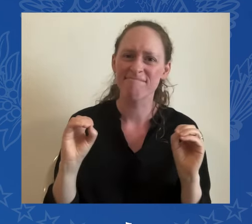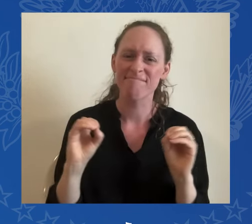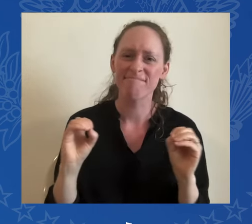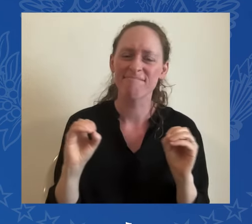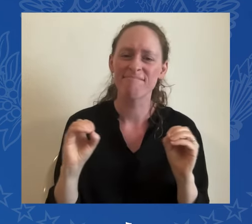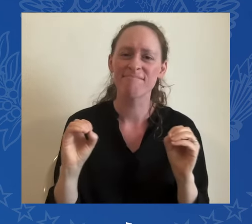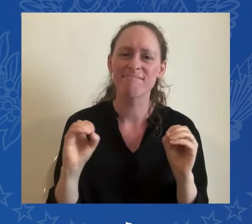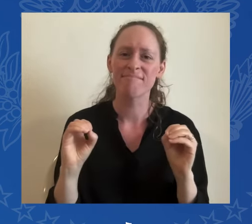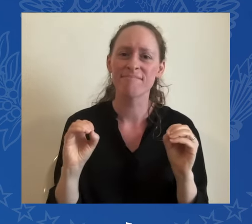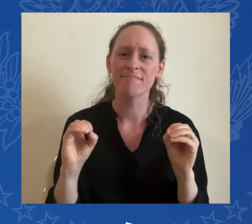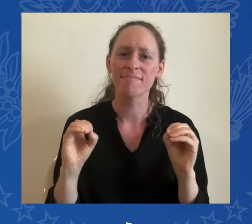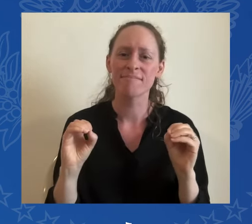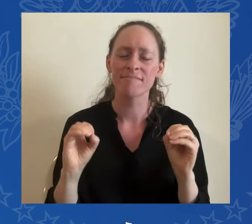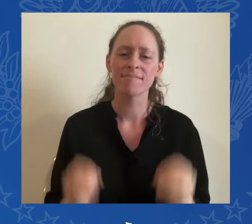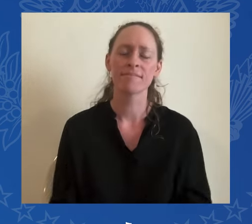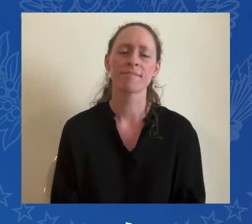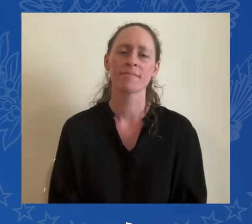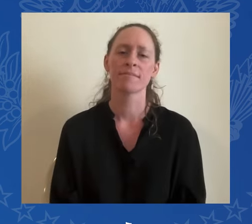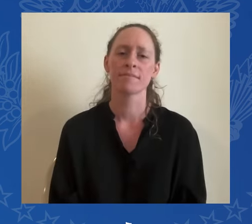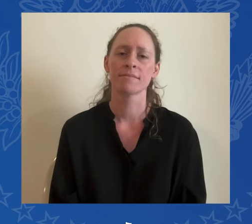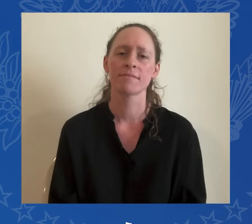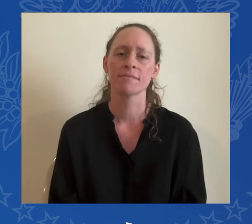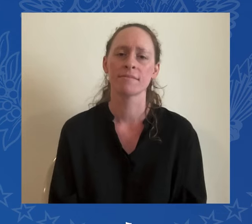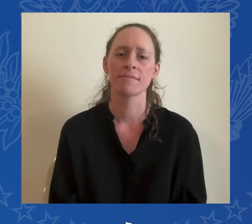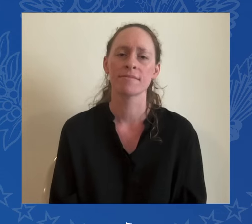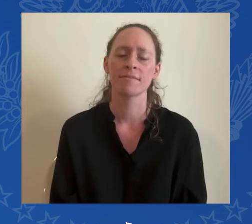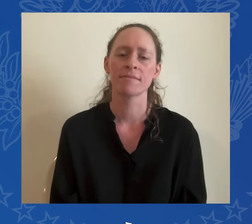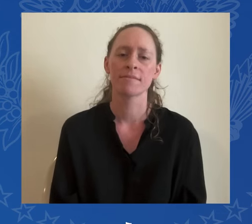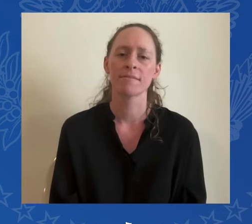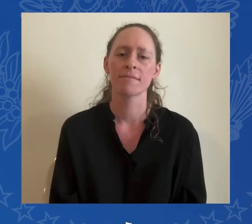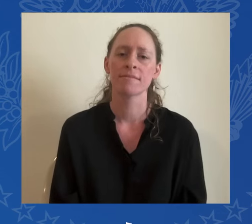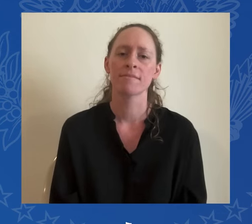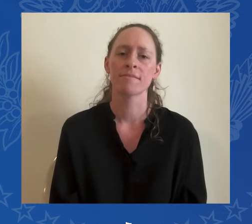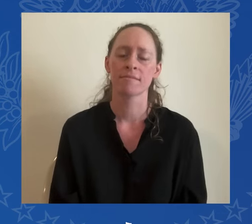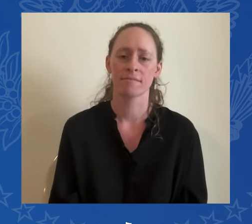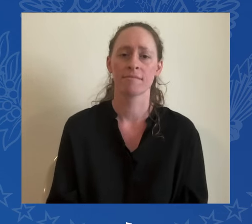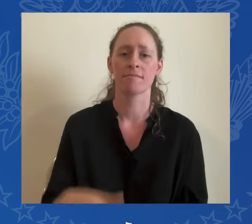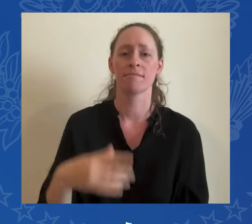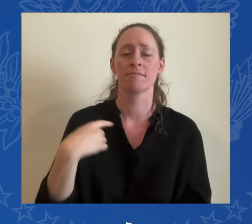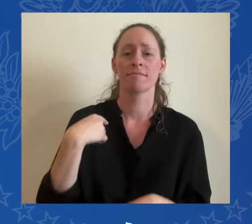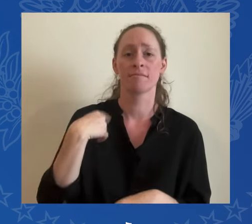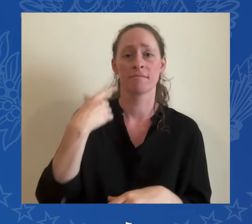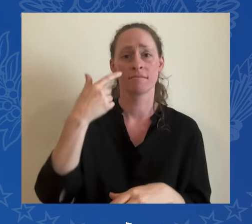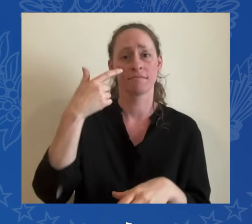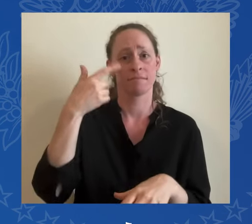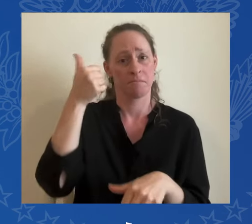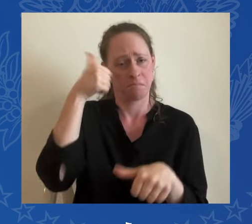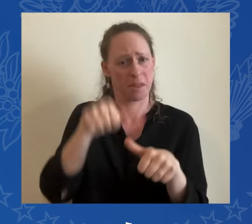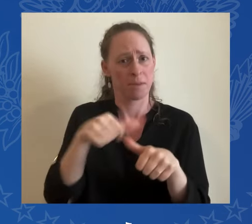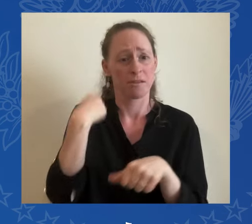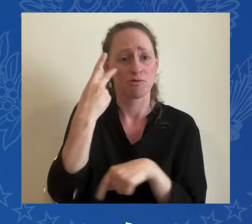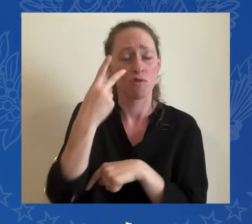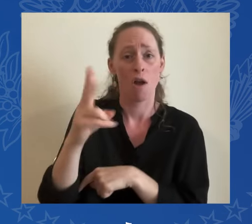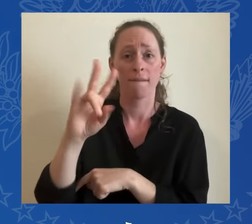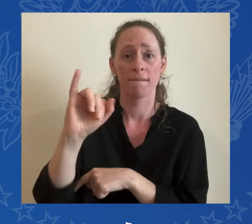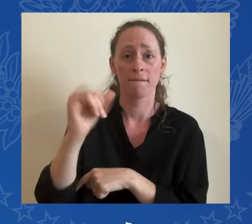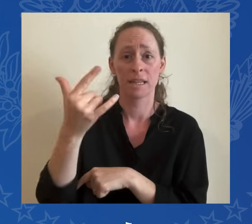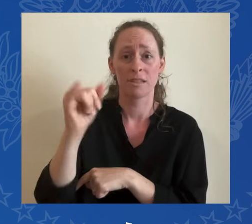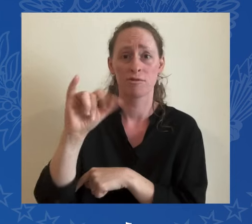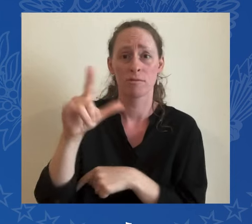I lay in bed and turn to my side, envisioning her staring back at me, I want so badly to be part